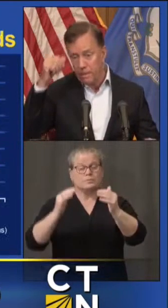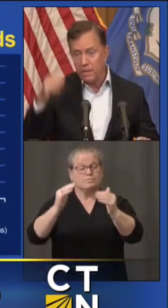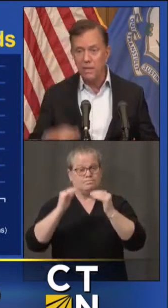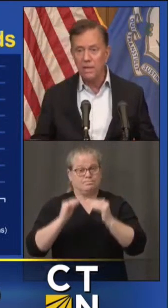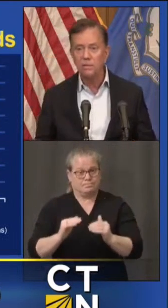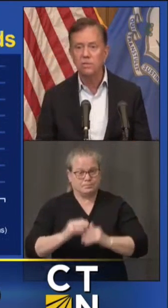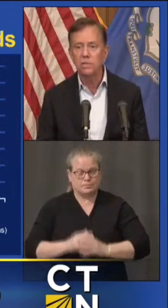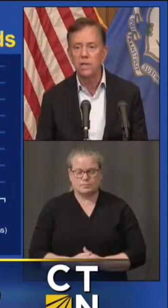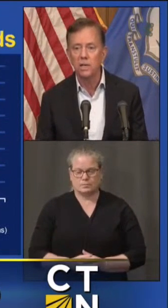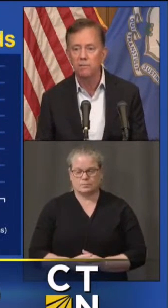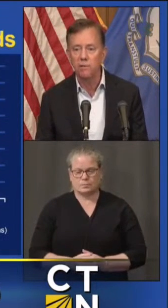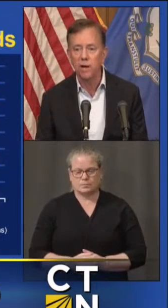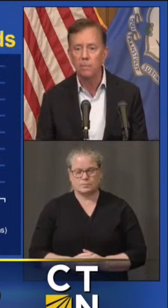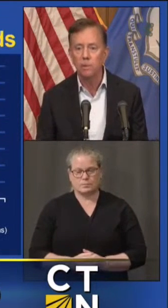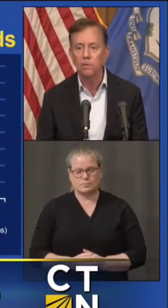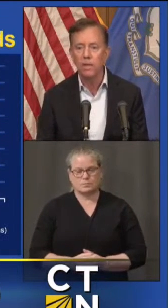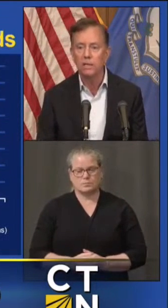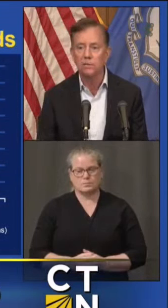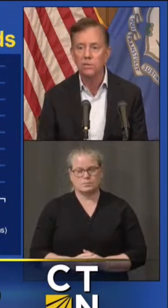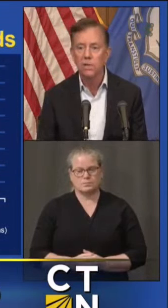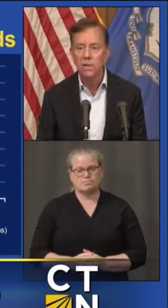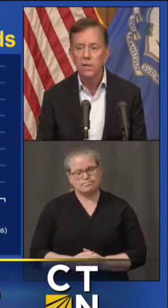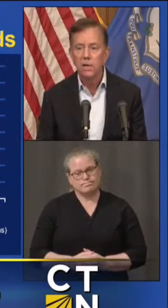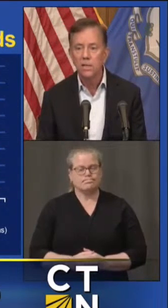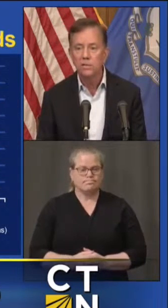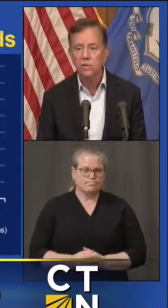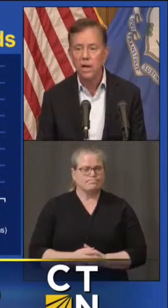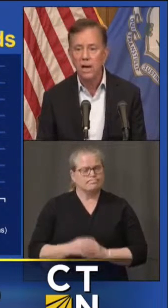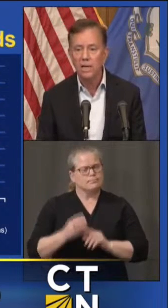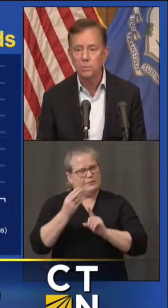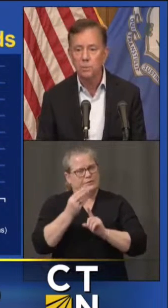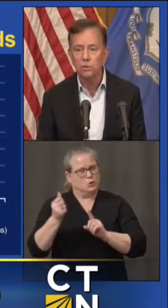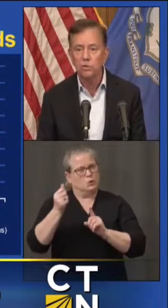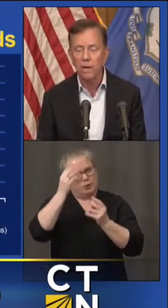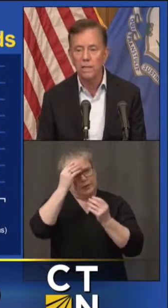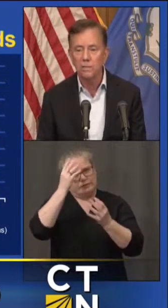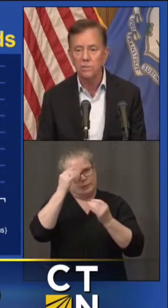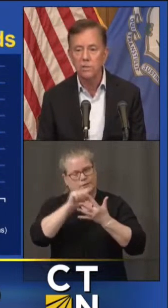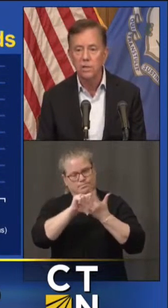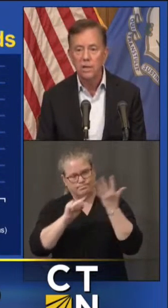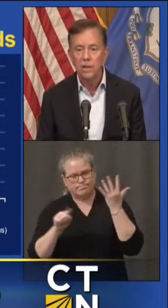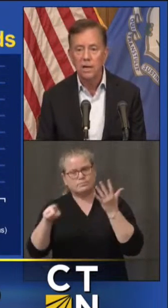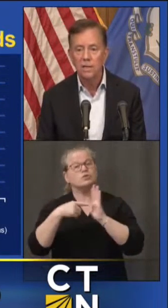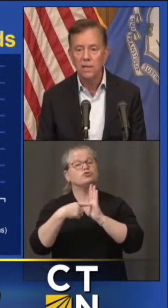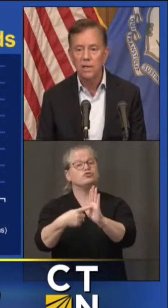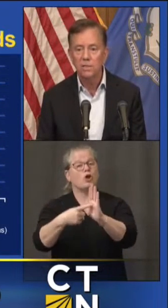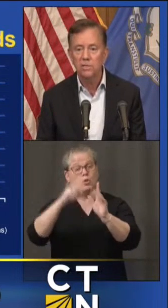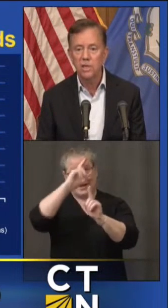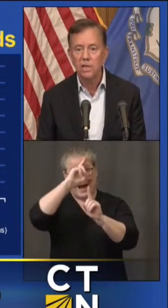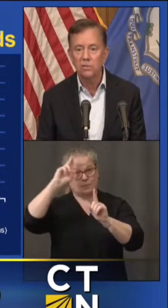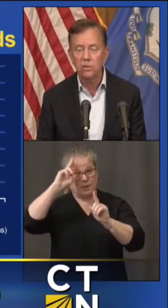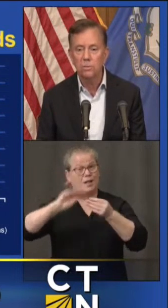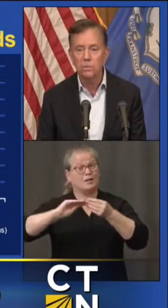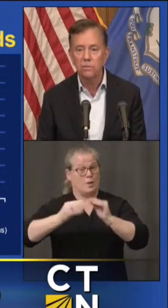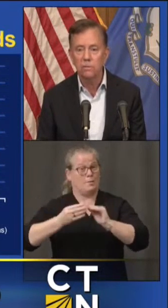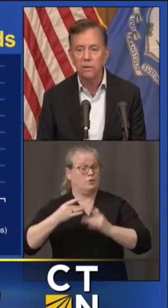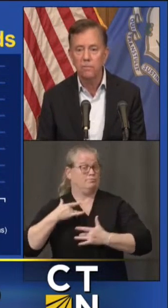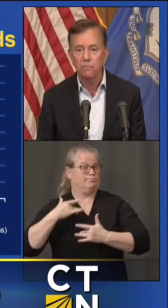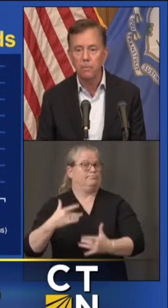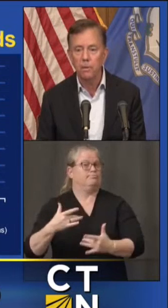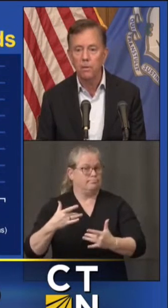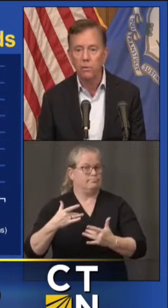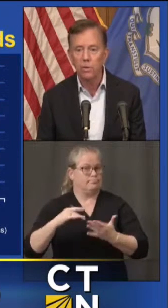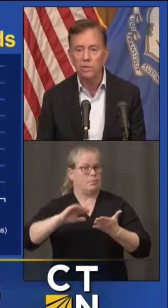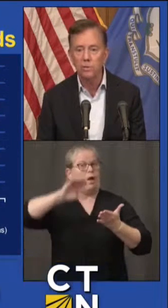I think, is indicative of a couple of things. These are the hospital trends. I think you can see in terms of